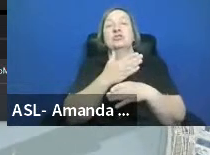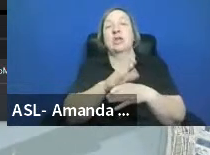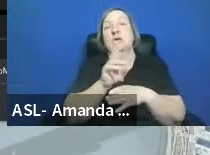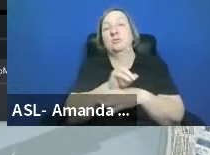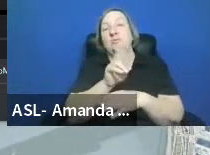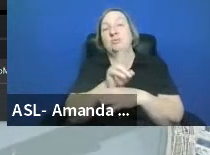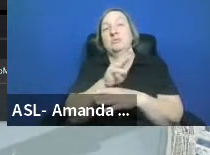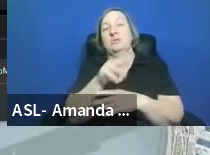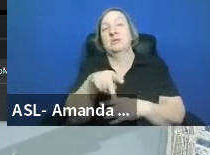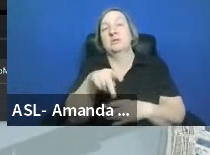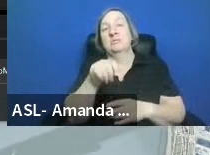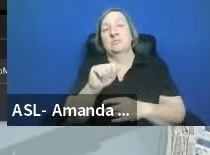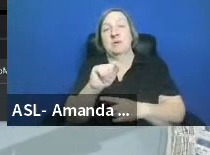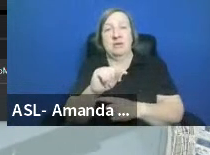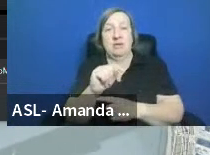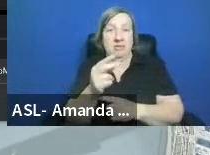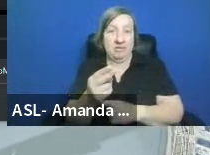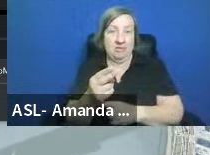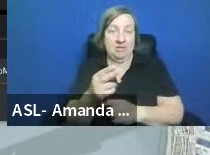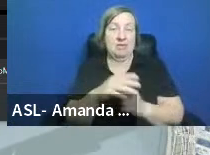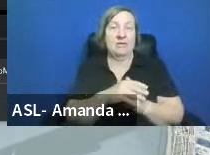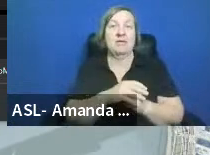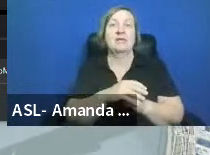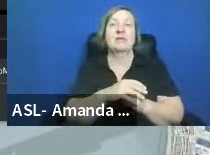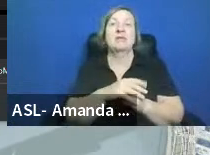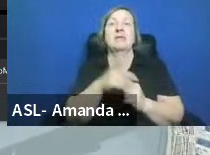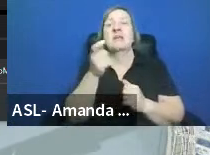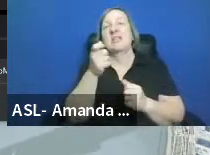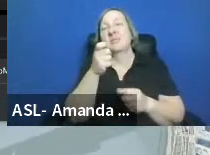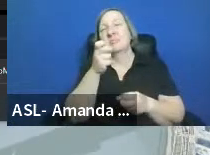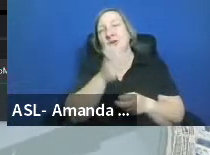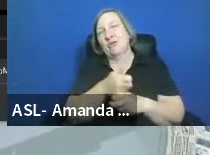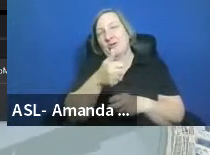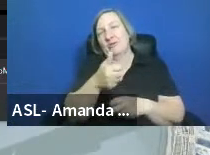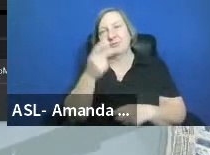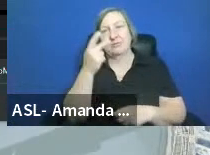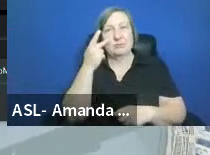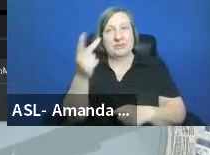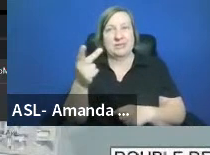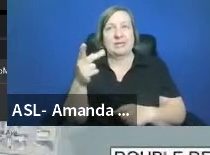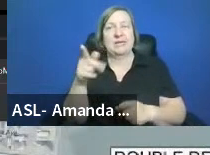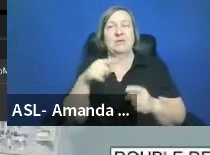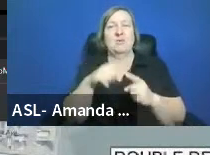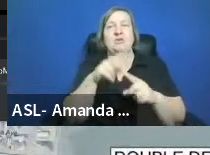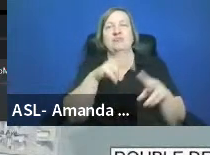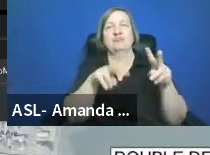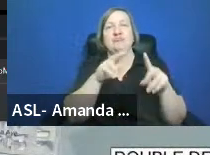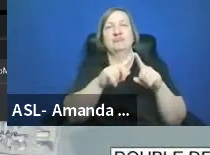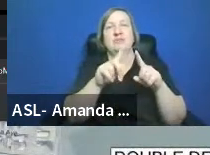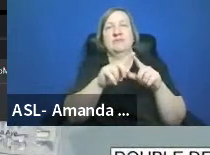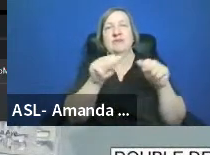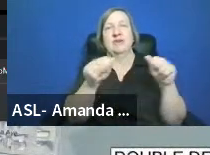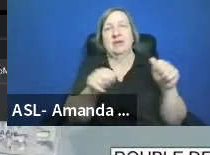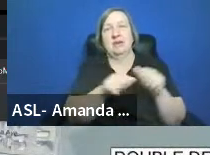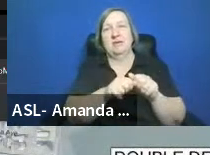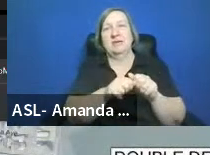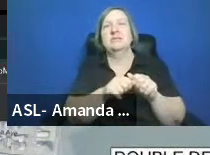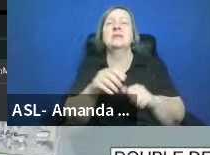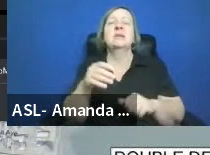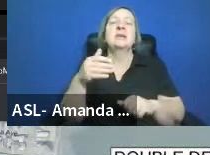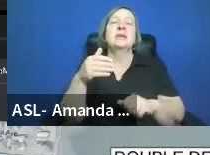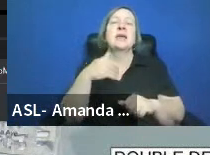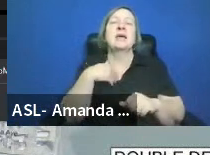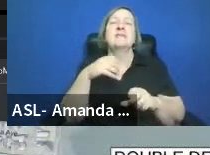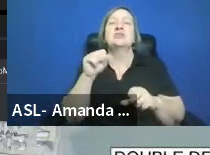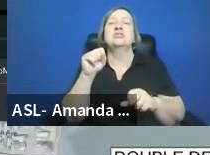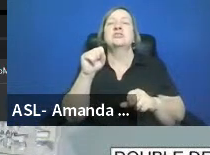facilities. And what is a little bit harder to see as you look through different areas are also the street